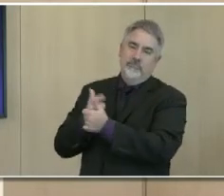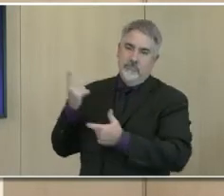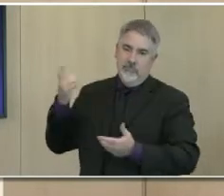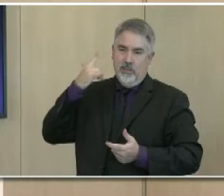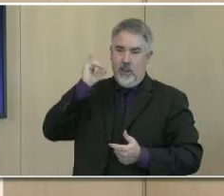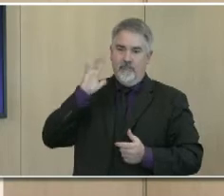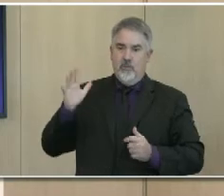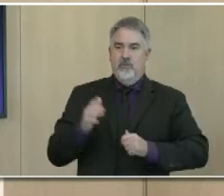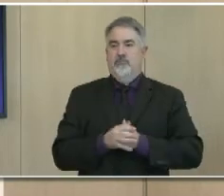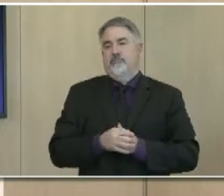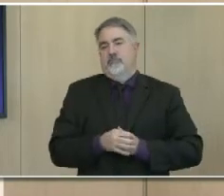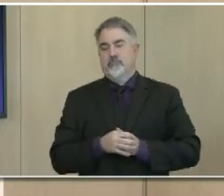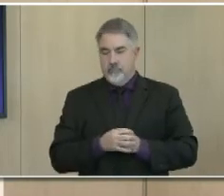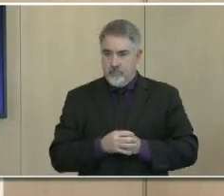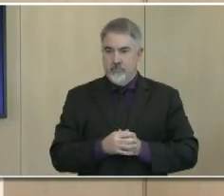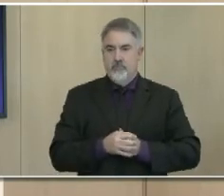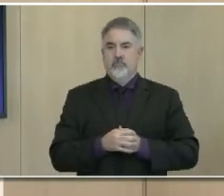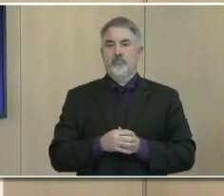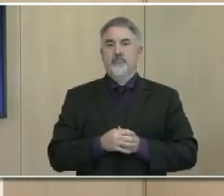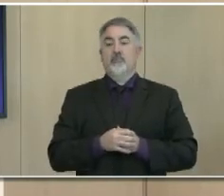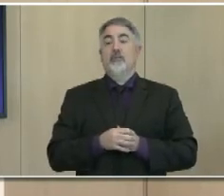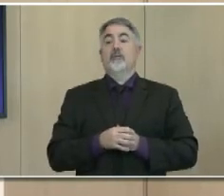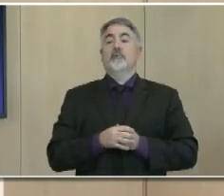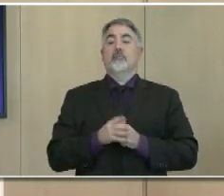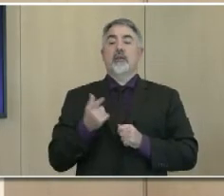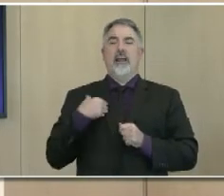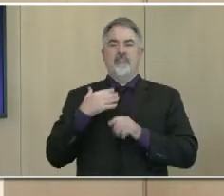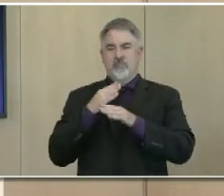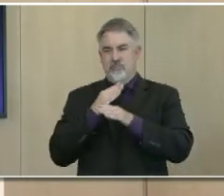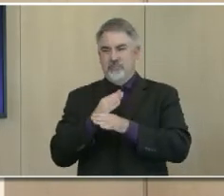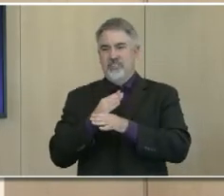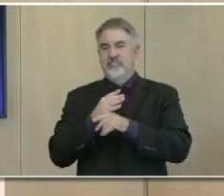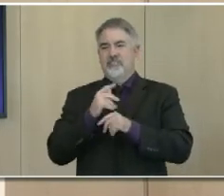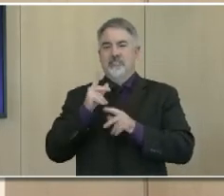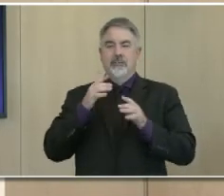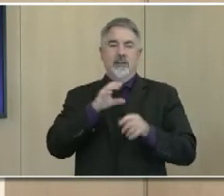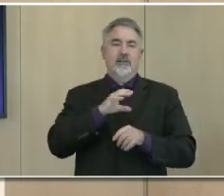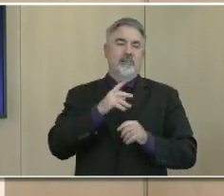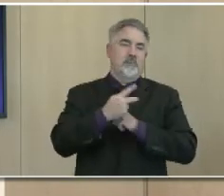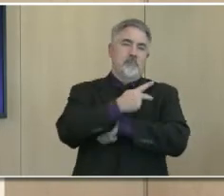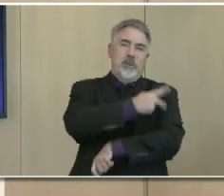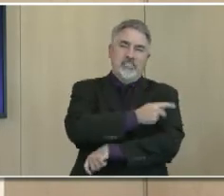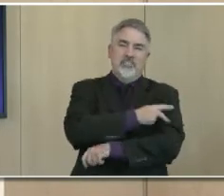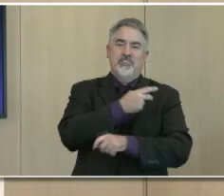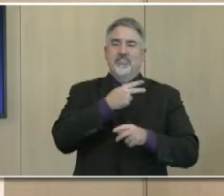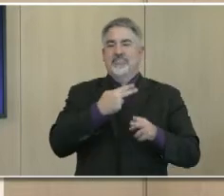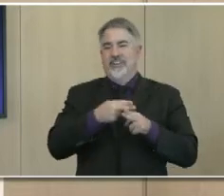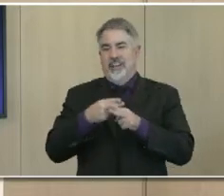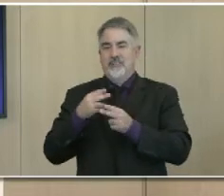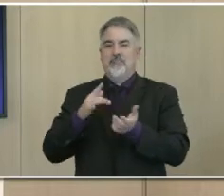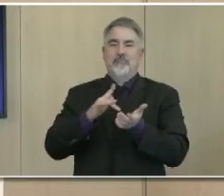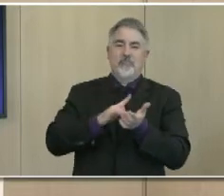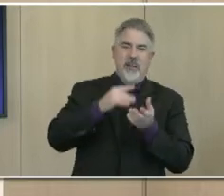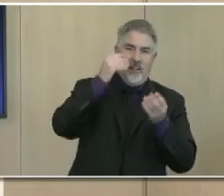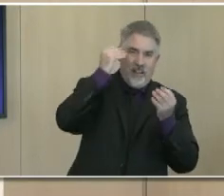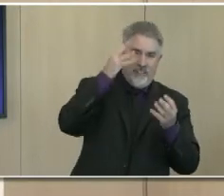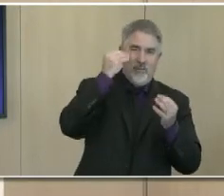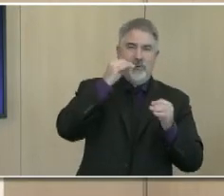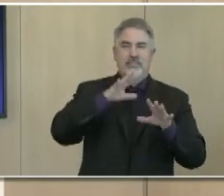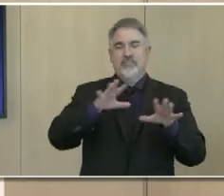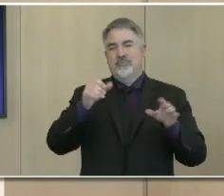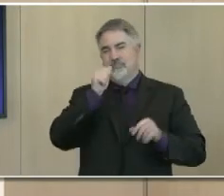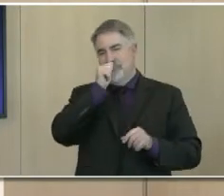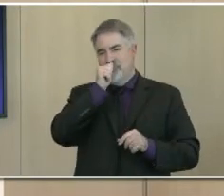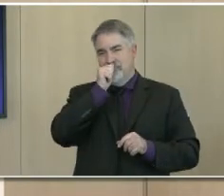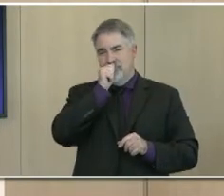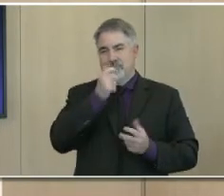intended to protect the confidentiality of individually identifiable medical information obtained from a patient by a